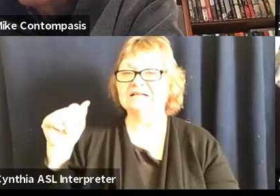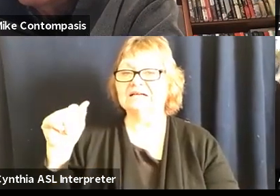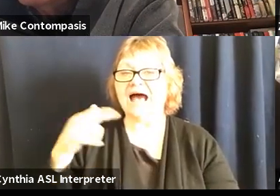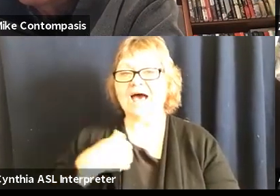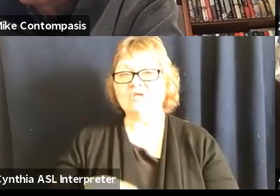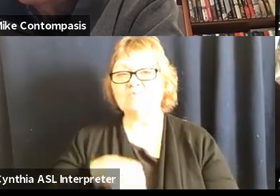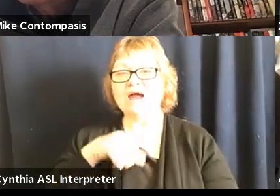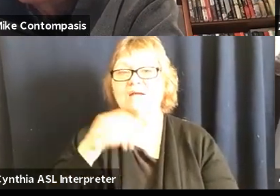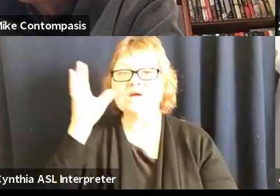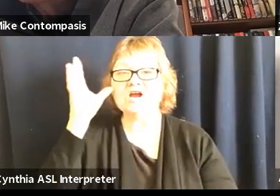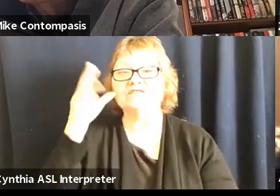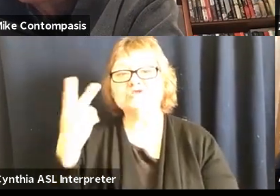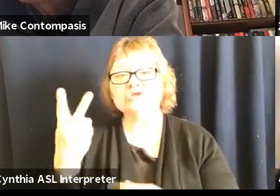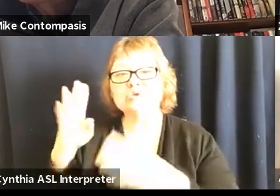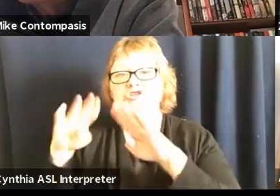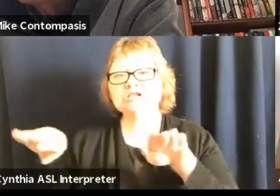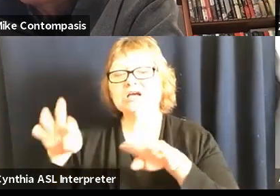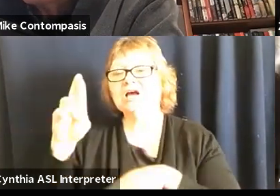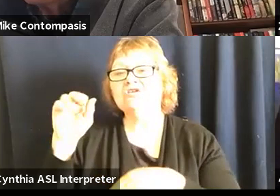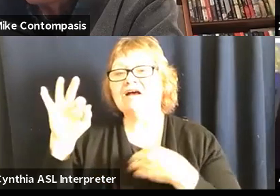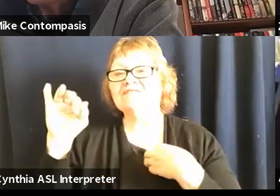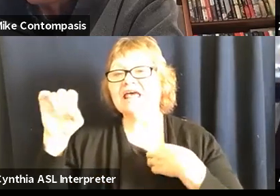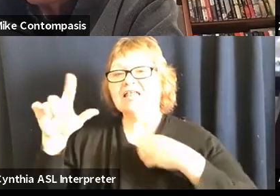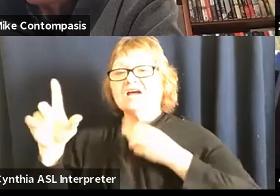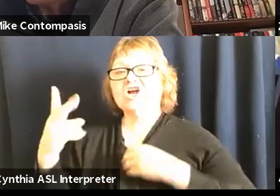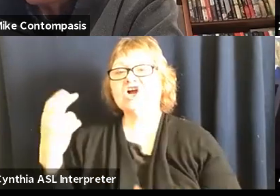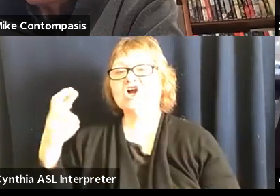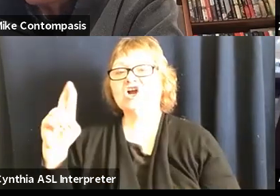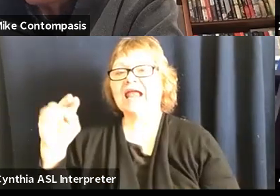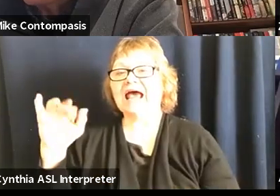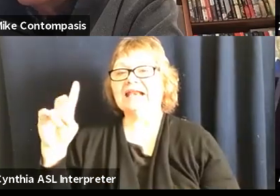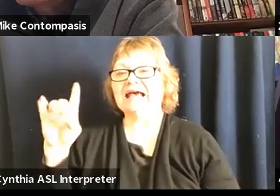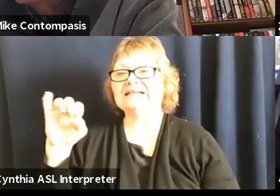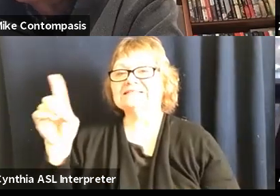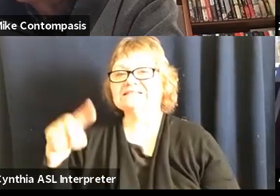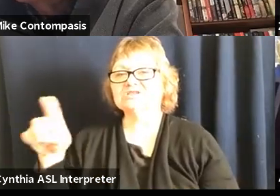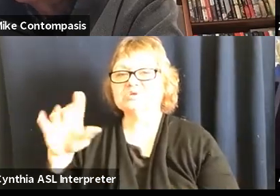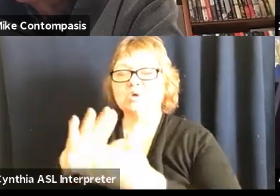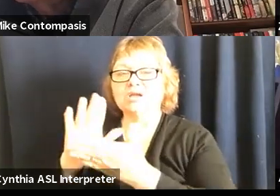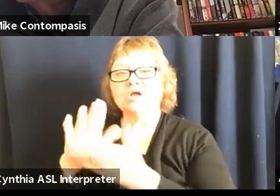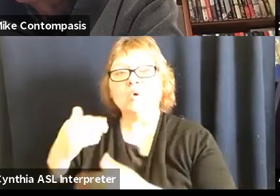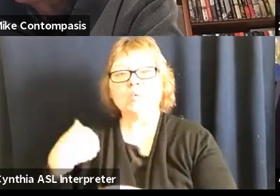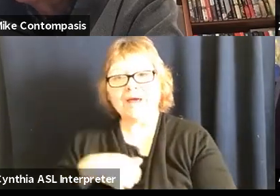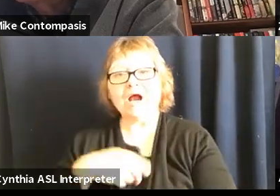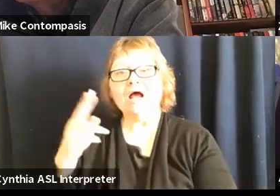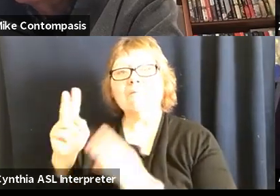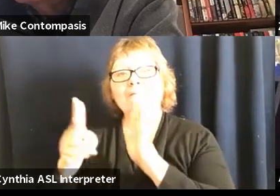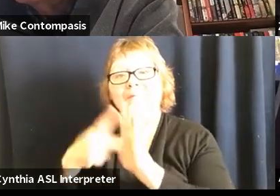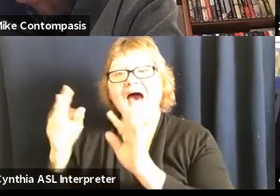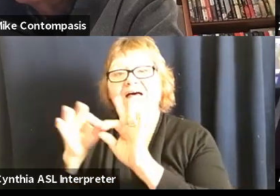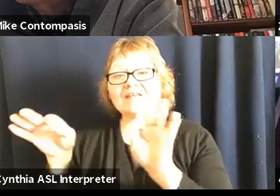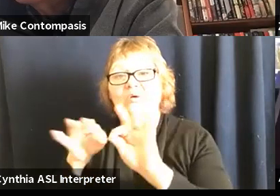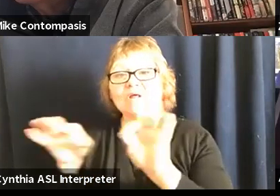proud parent of two children at the Rafael Hernandez School. We are a bilingual, multiracial, and multicultural